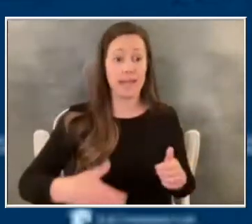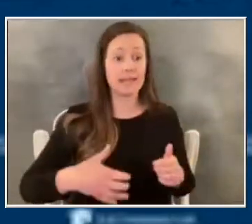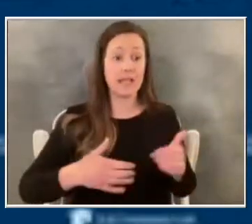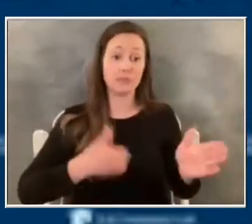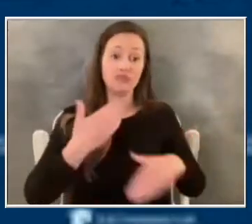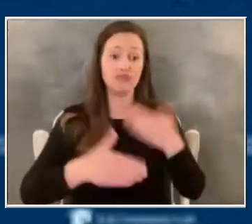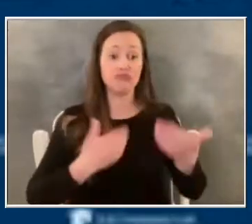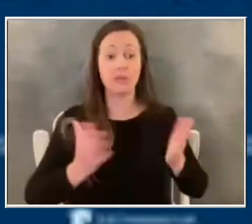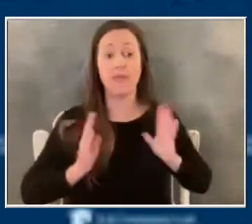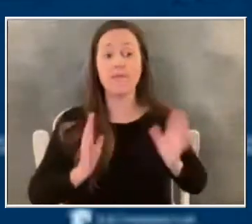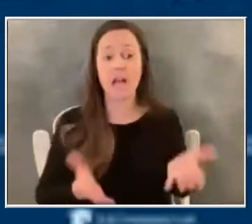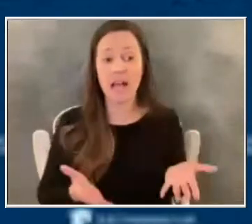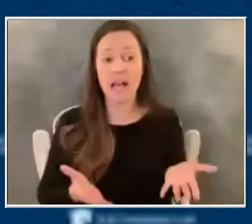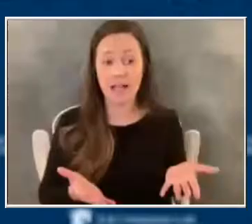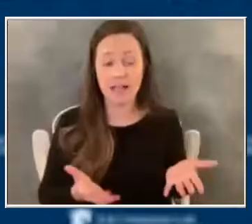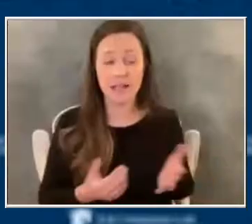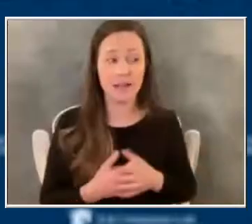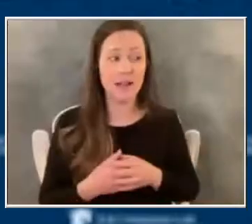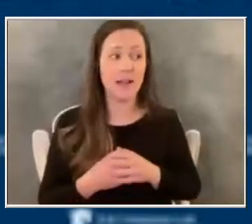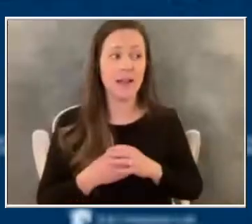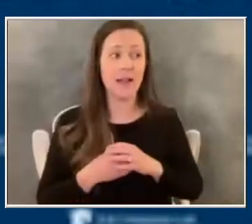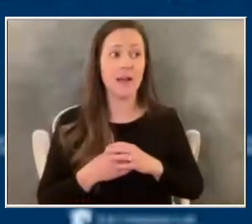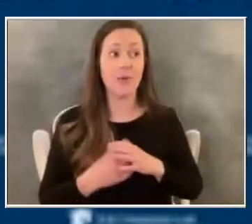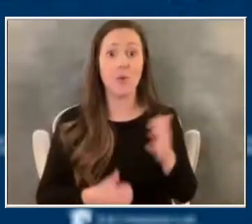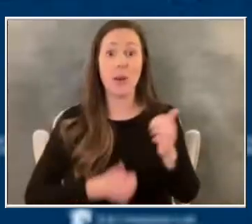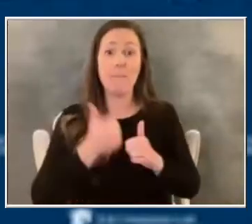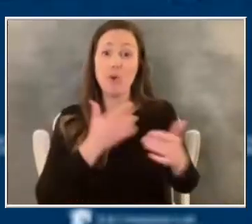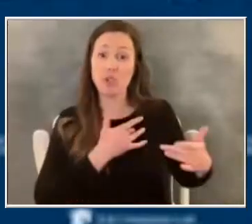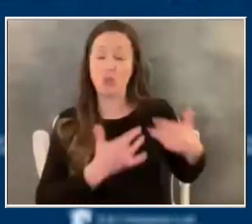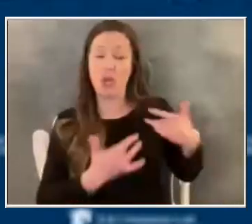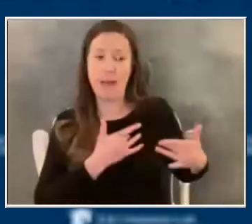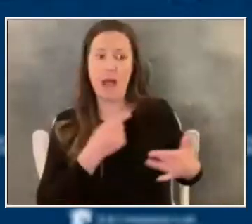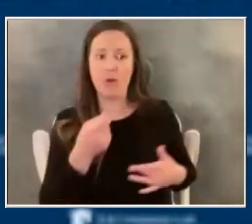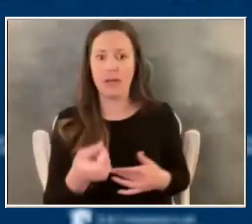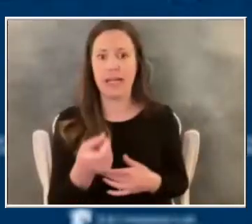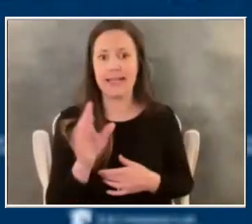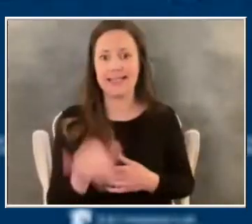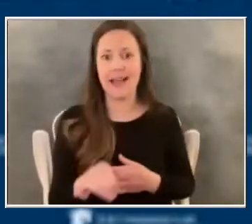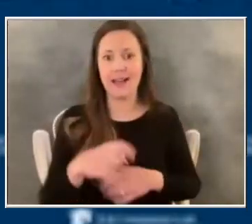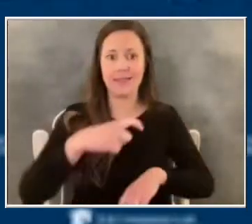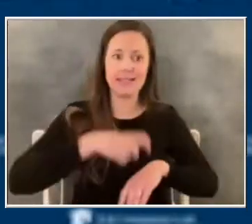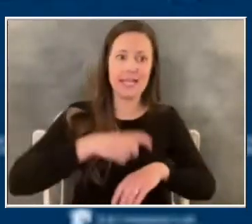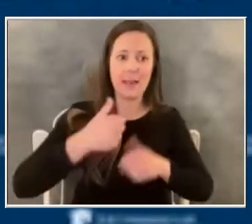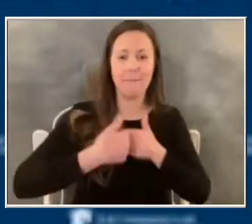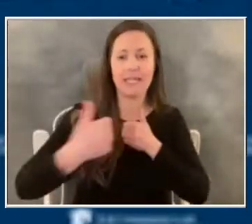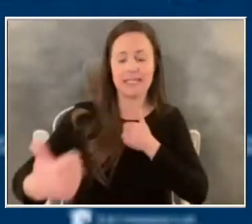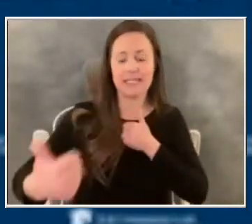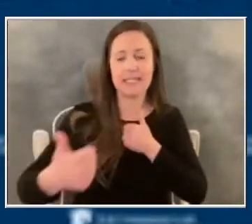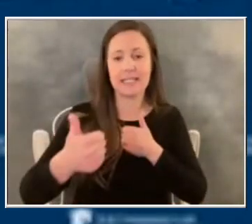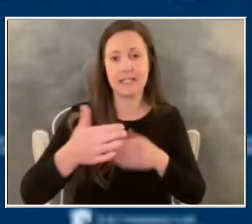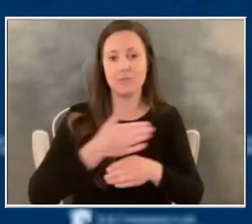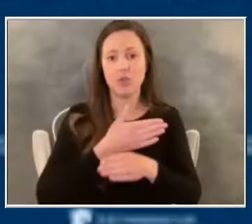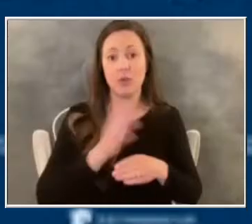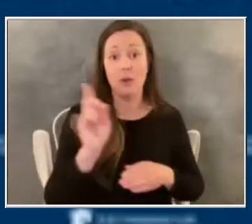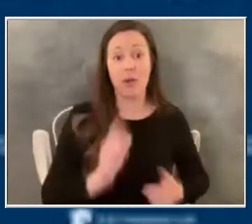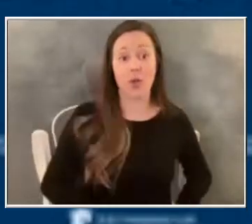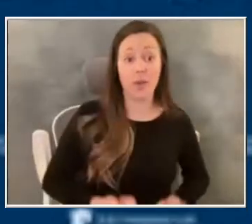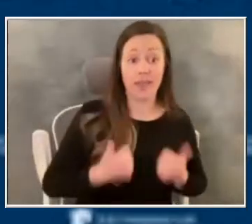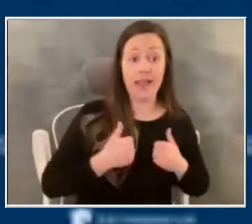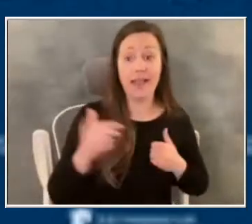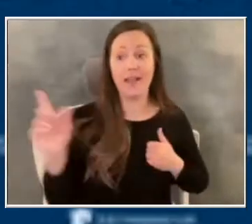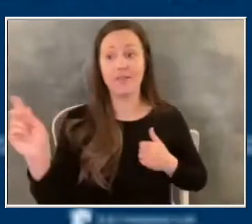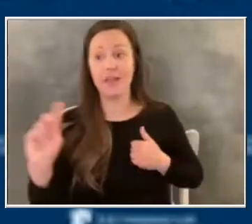fine, what we're most worried about, though, is just the fact that the time and distance between where you live and where you receive